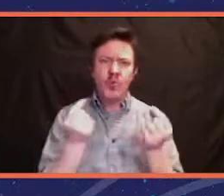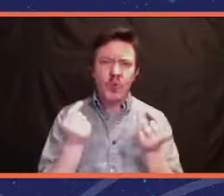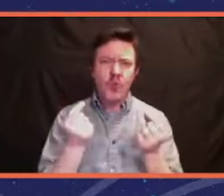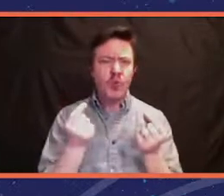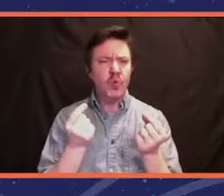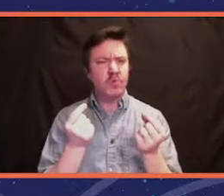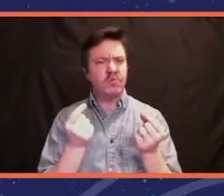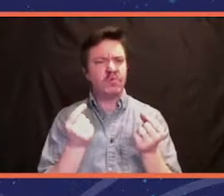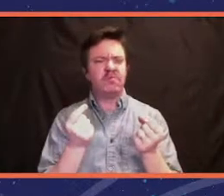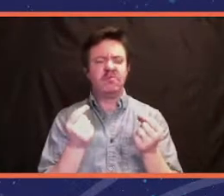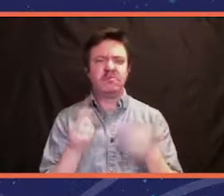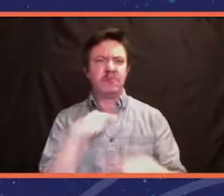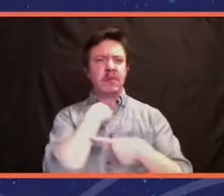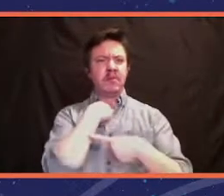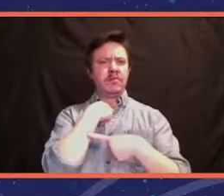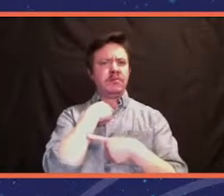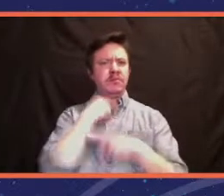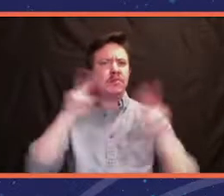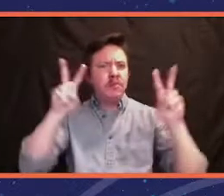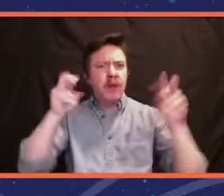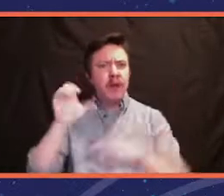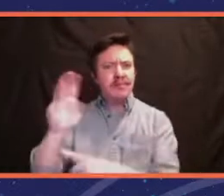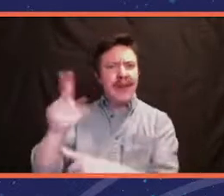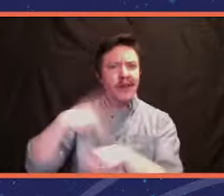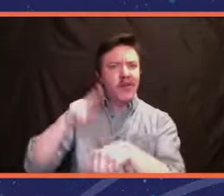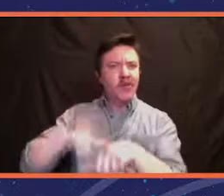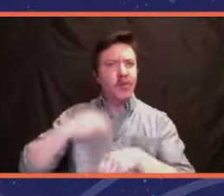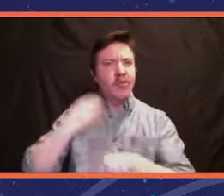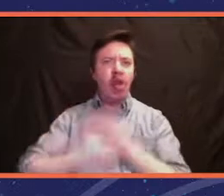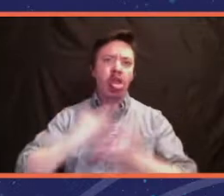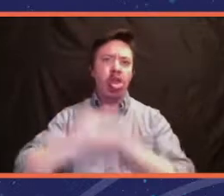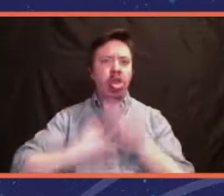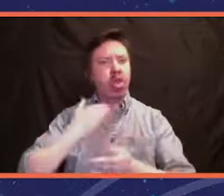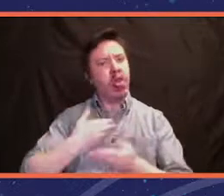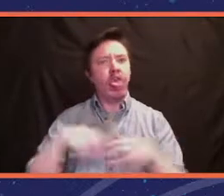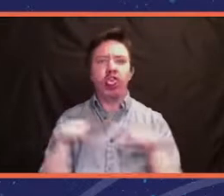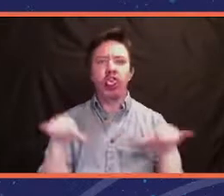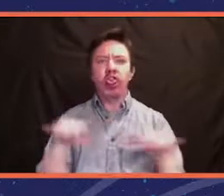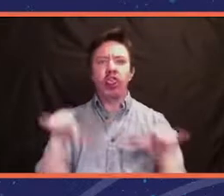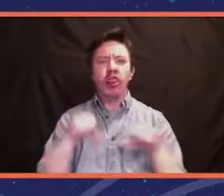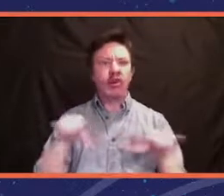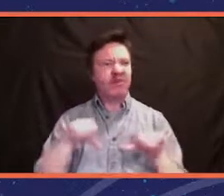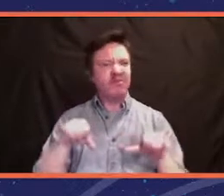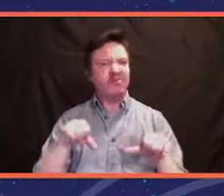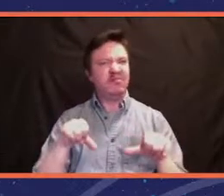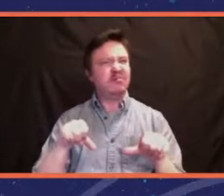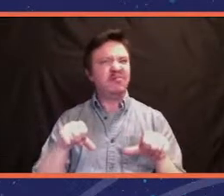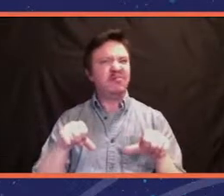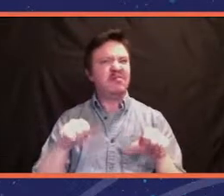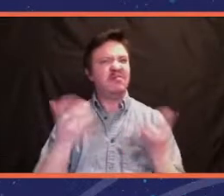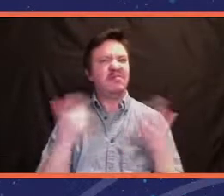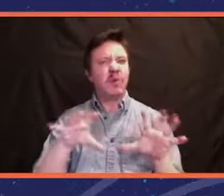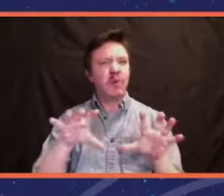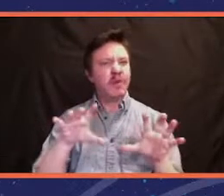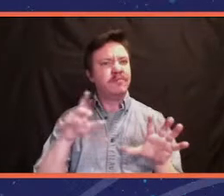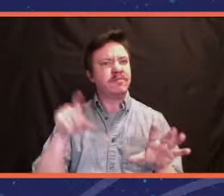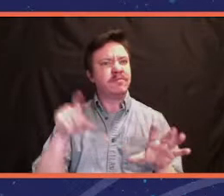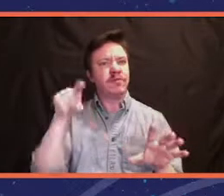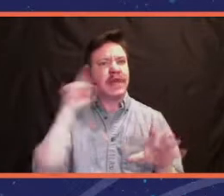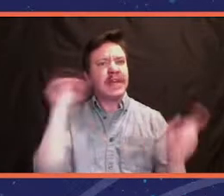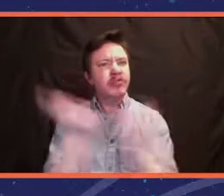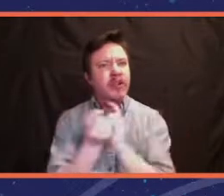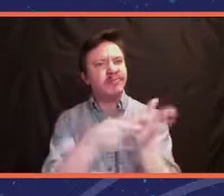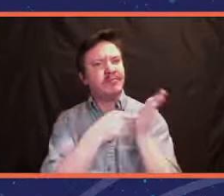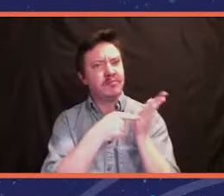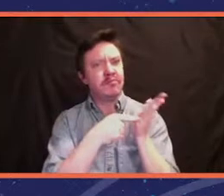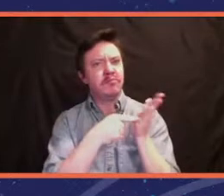to normal? You know what I mean? And also feeling like we needed a change. Like, I felt like it was something that everybody felt like it was